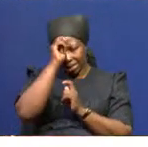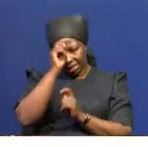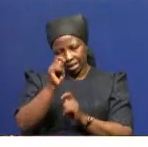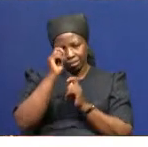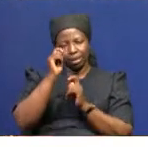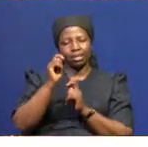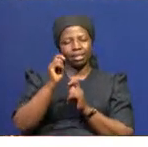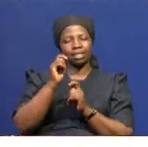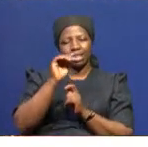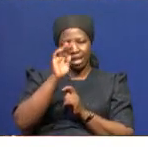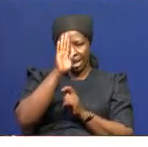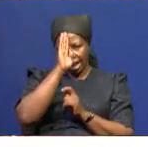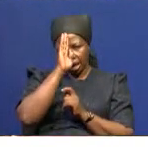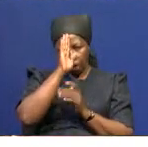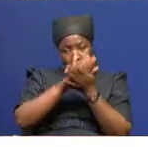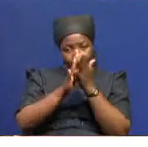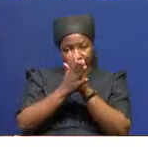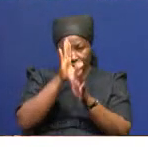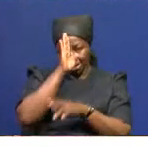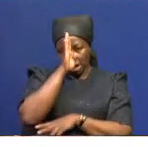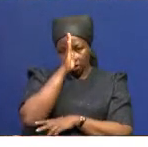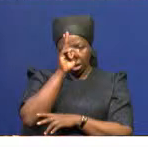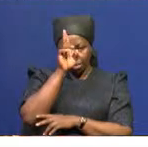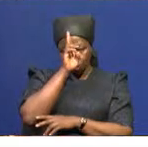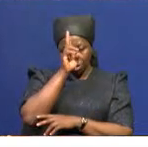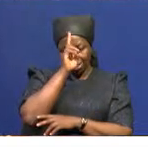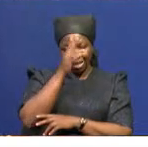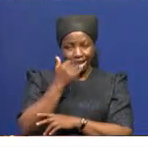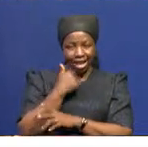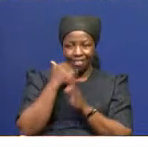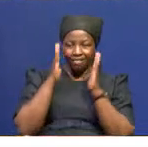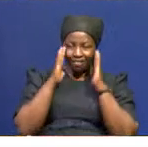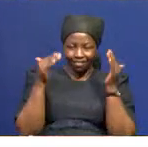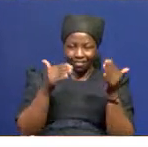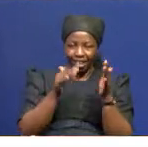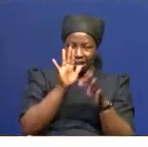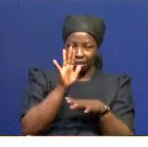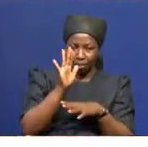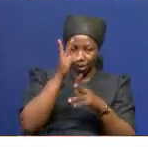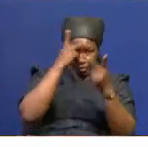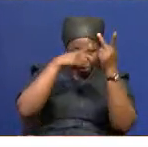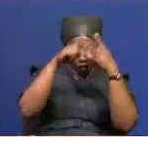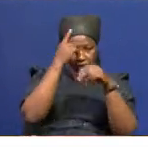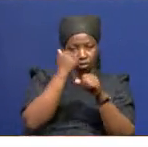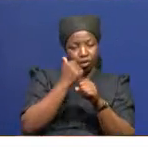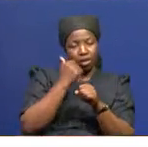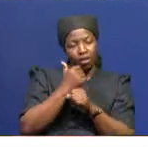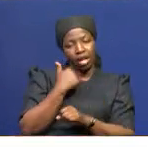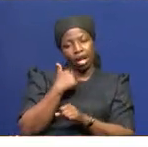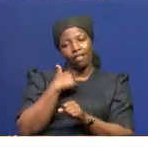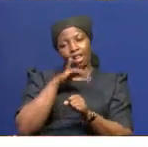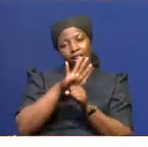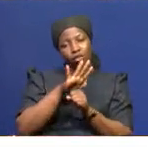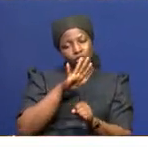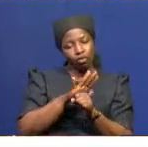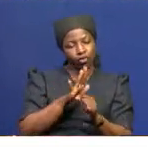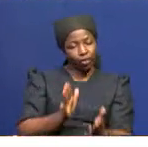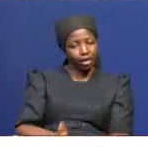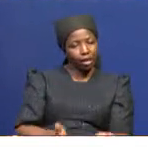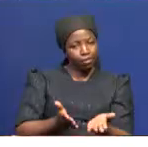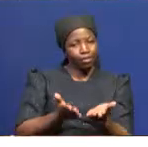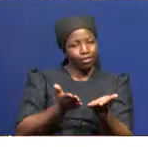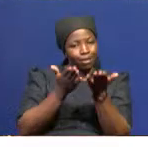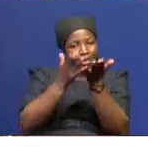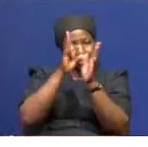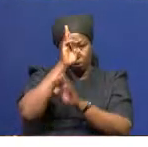Undoubtedly, the officers have committed themselves to their professional duty, and we have a tremendous improvement of